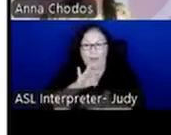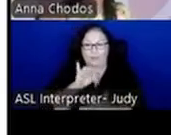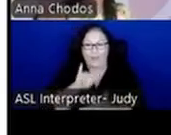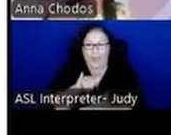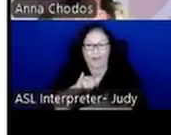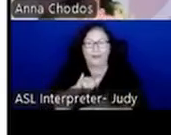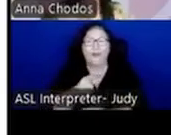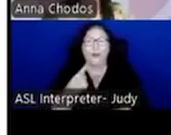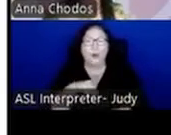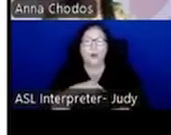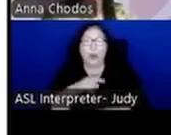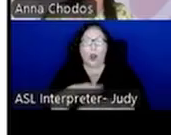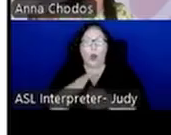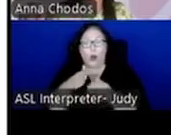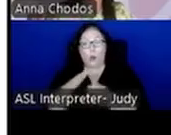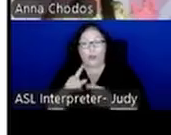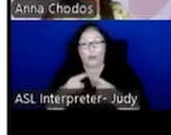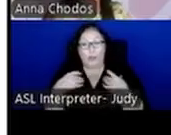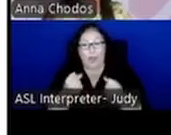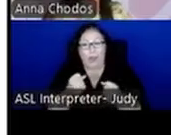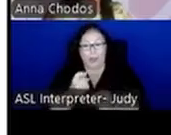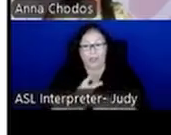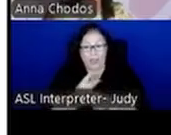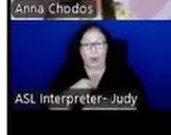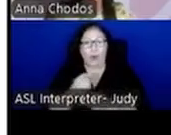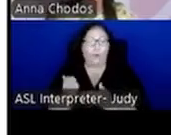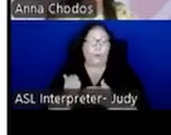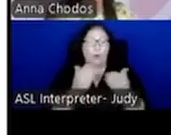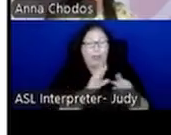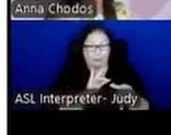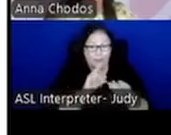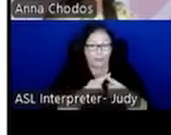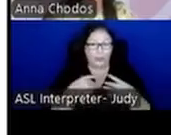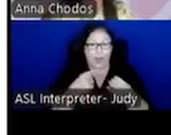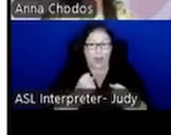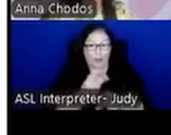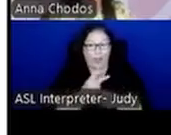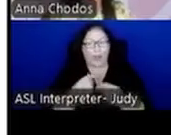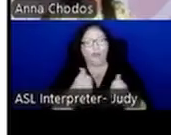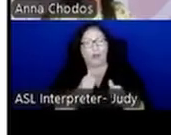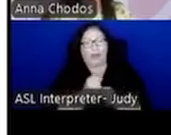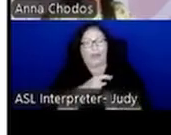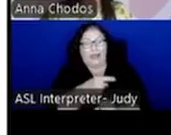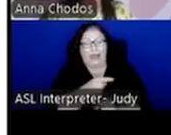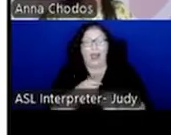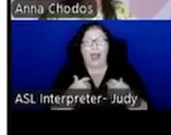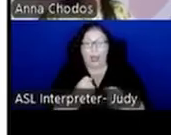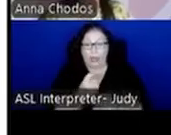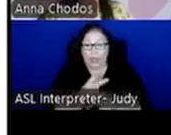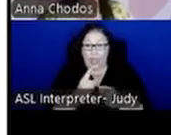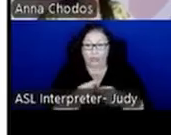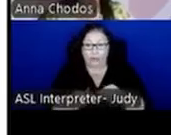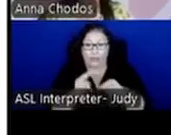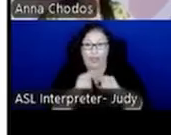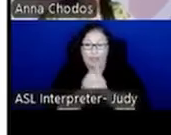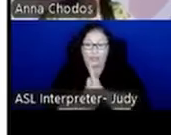our way to healthcare. So we're bringing the message to healthcare. We're trying to get healthcare to gain the skills to understand